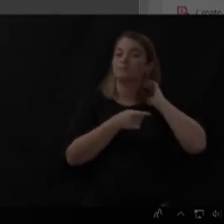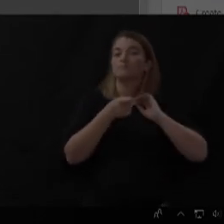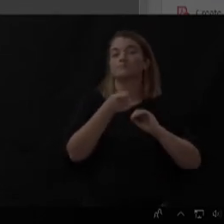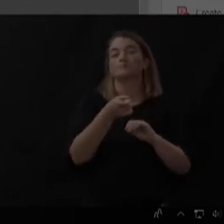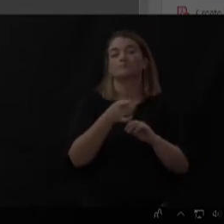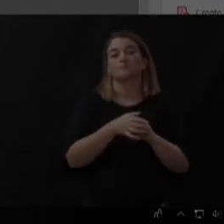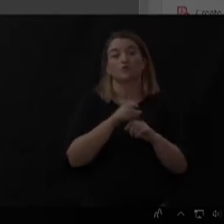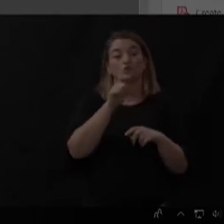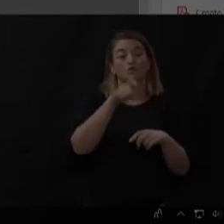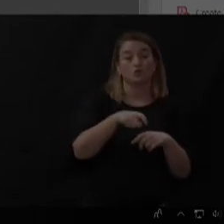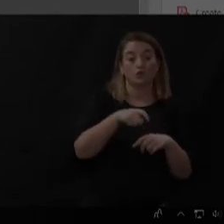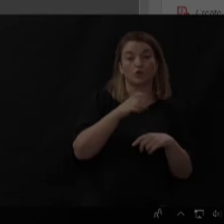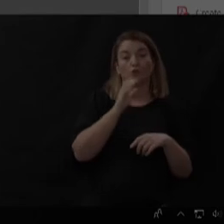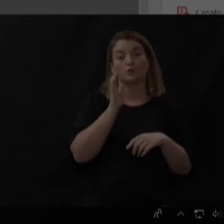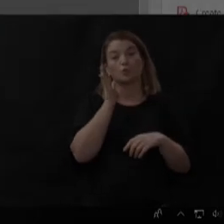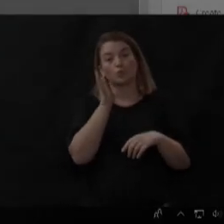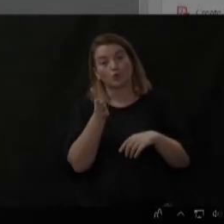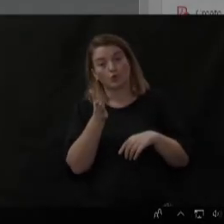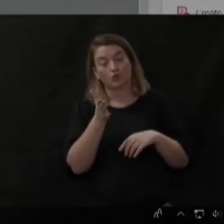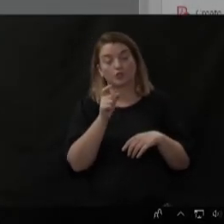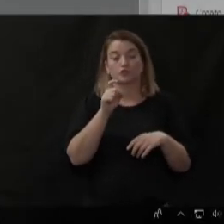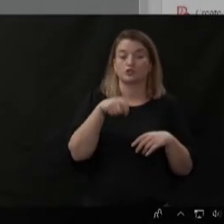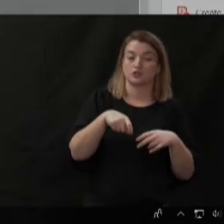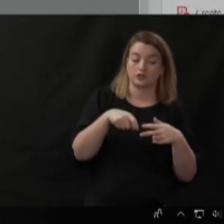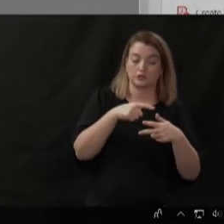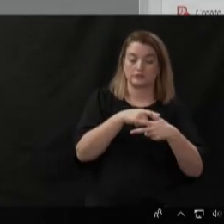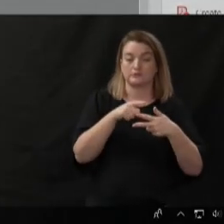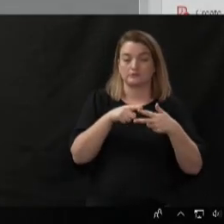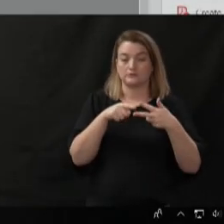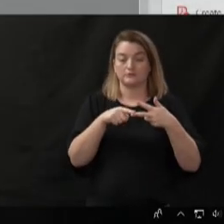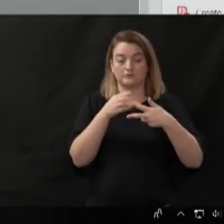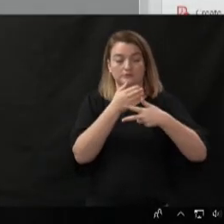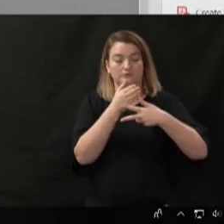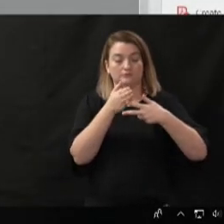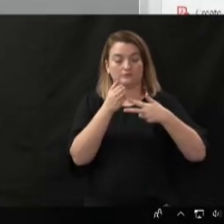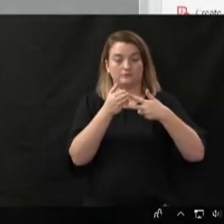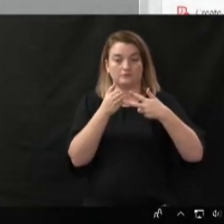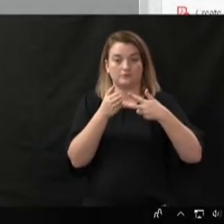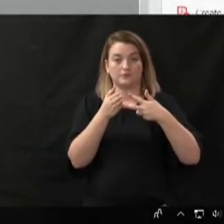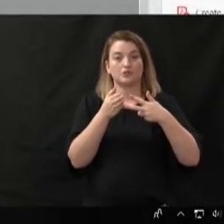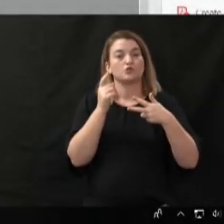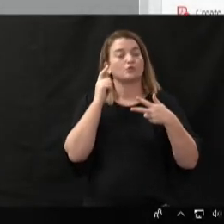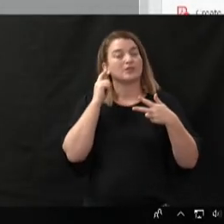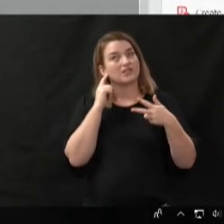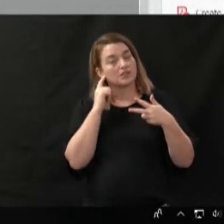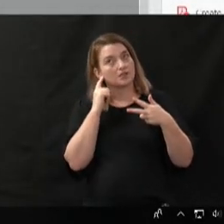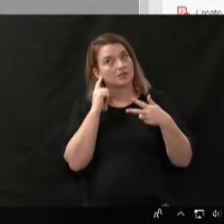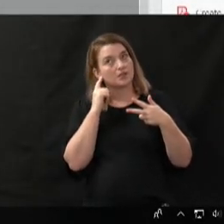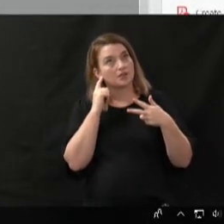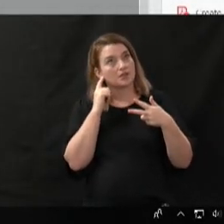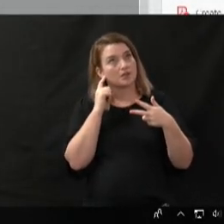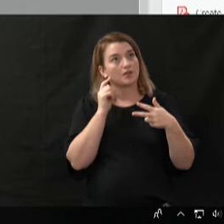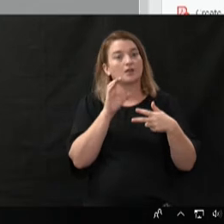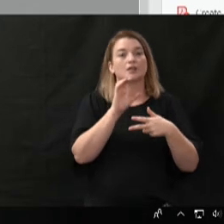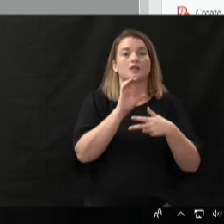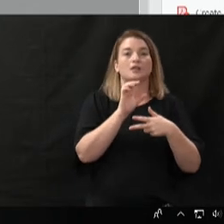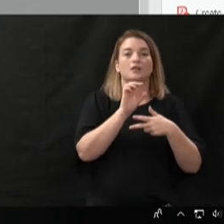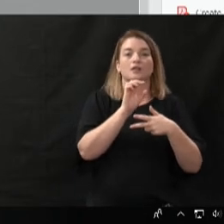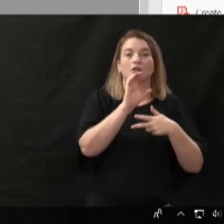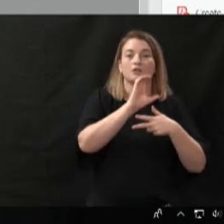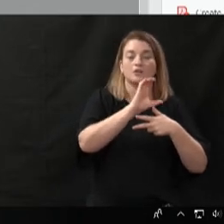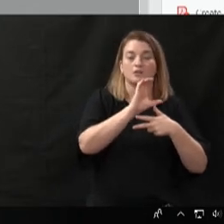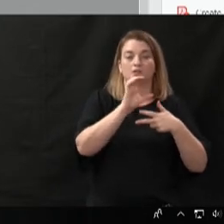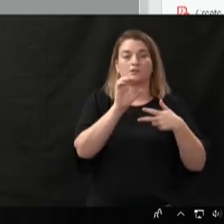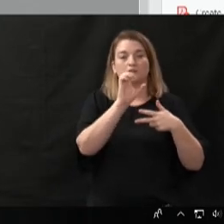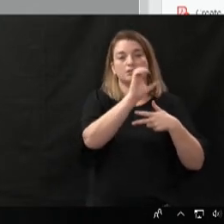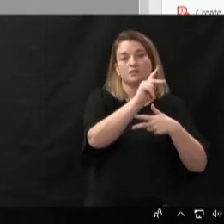should, you hear the W in would, you hear the K in could, and you hear the SH in should. The